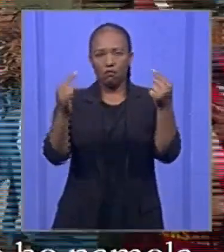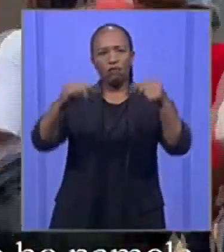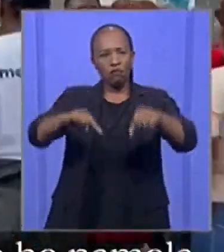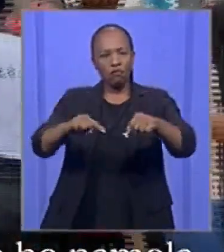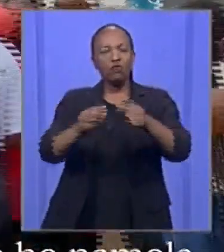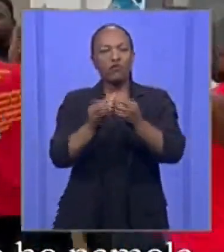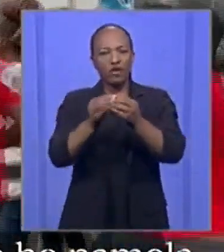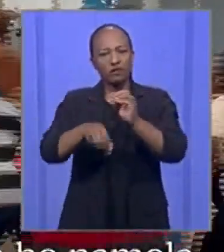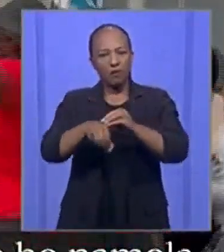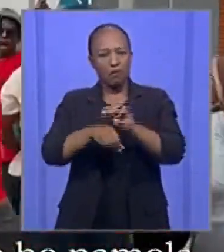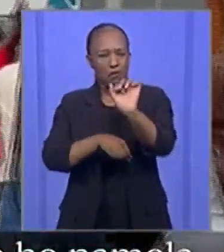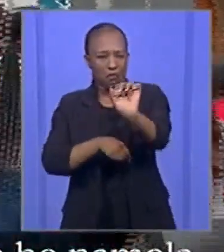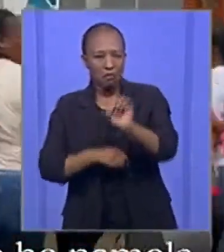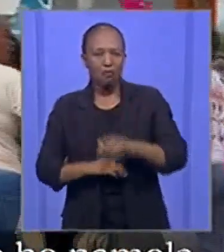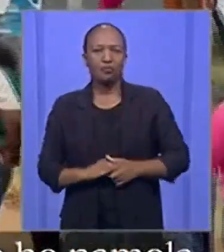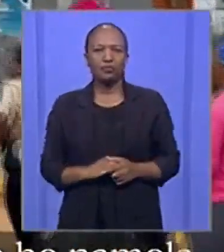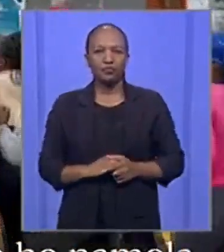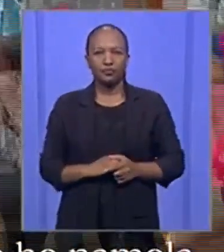bona.